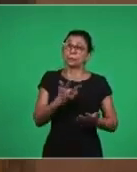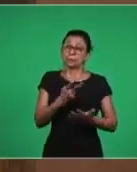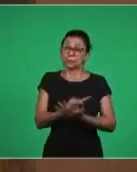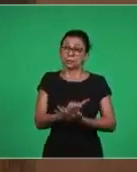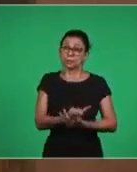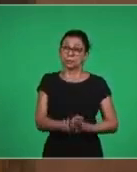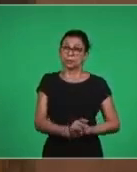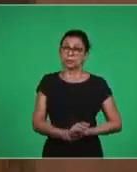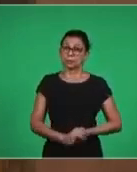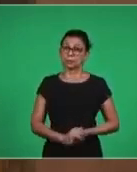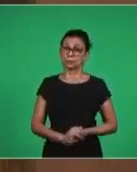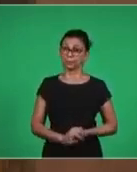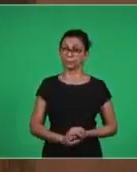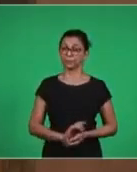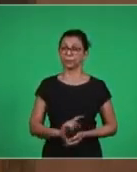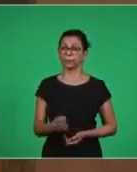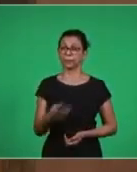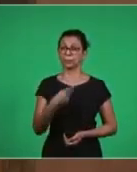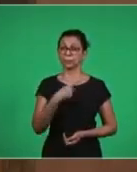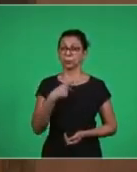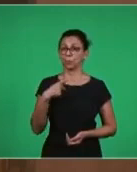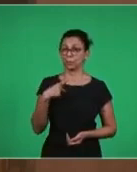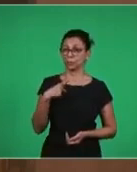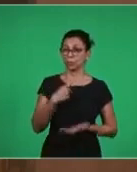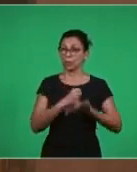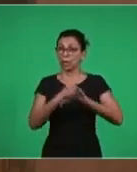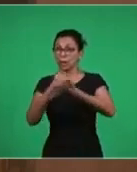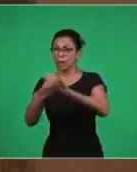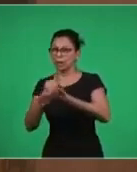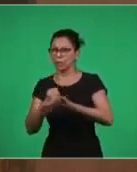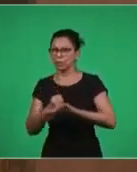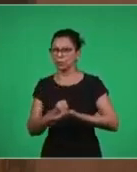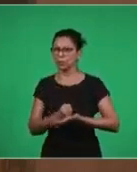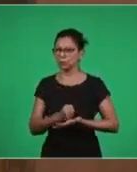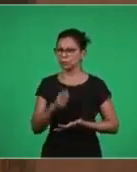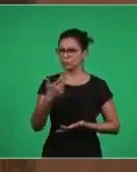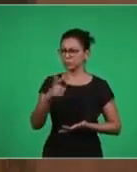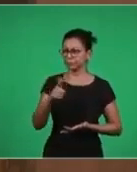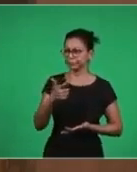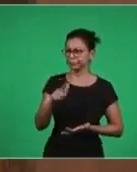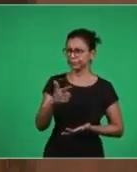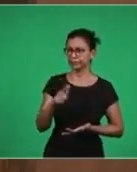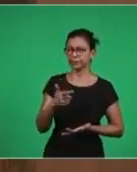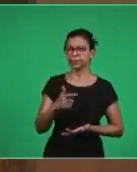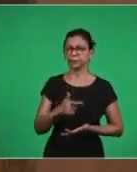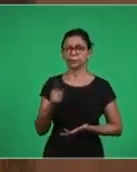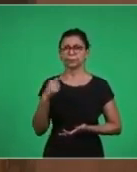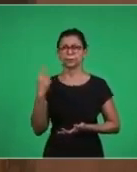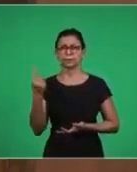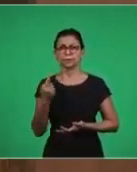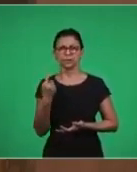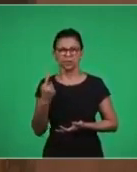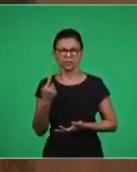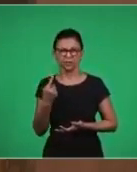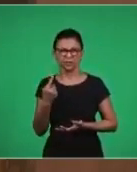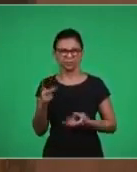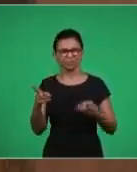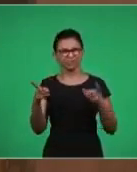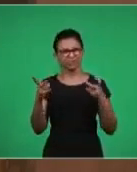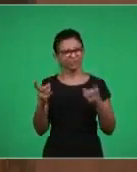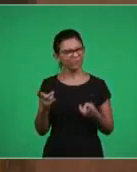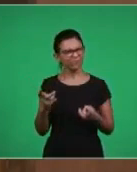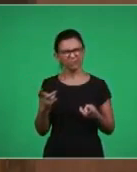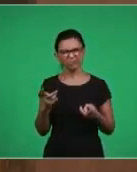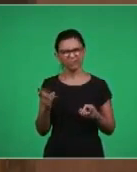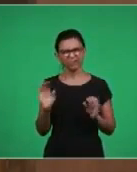there, it's not the auxiliary pastor. This role doesn't exist, auxiliary pastor. We know that